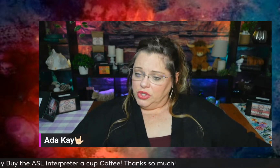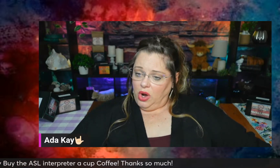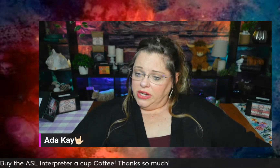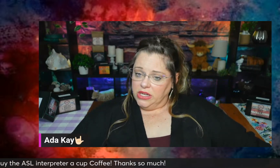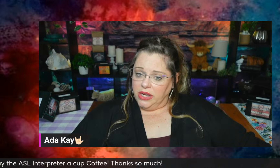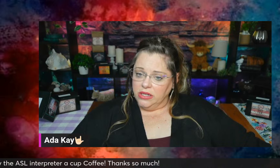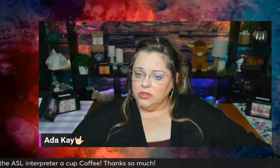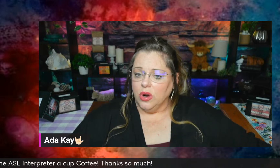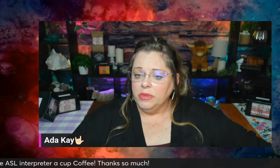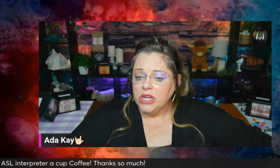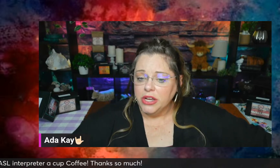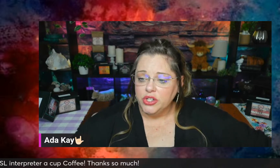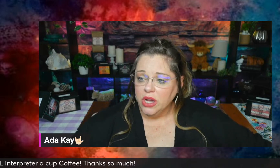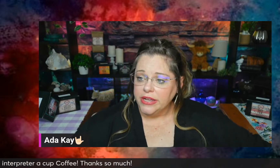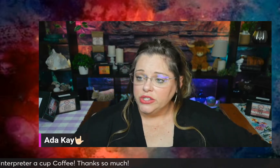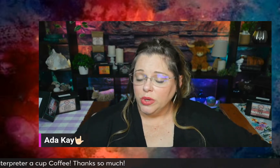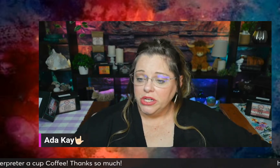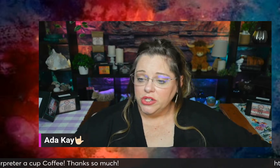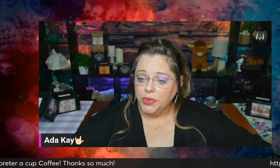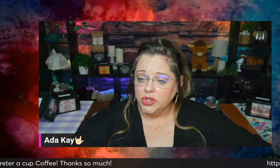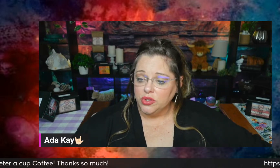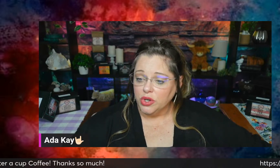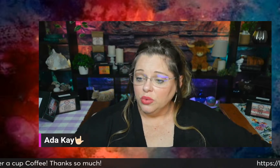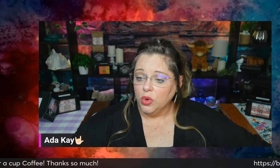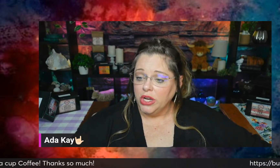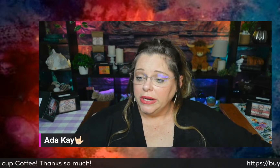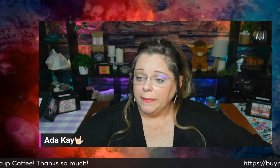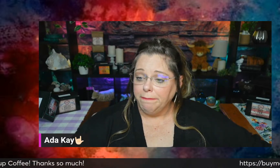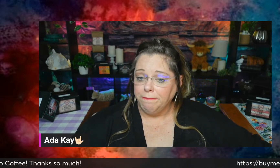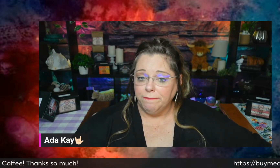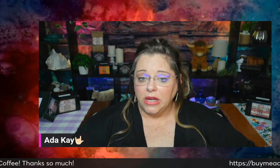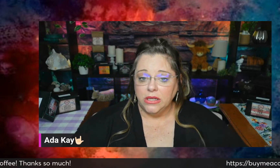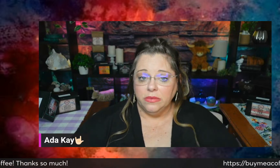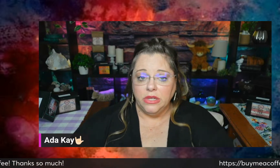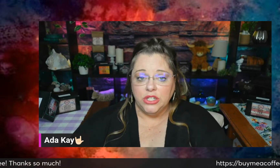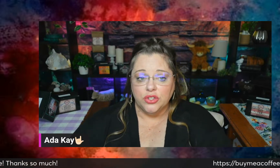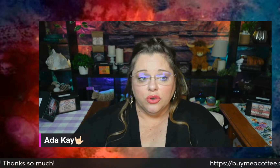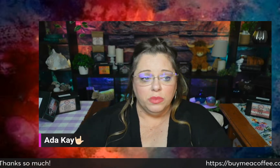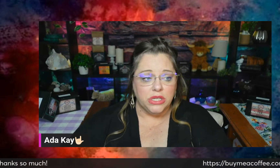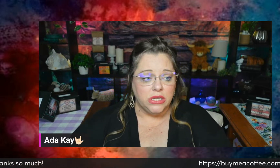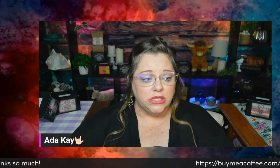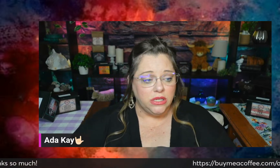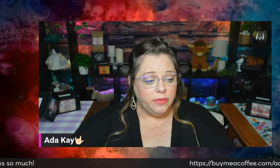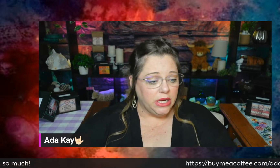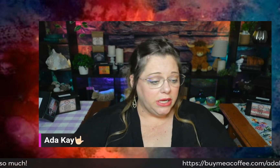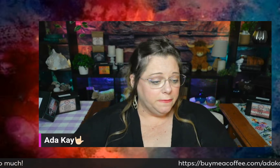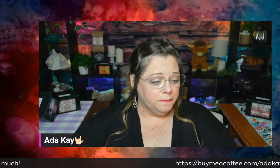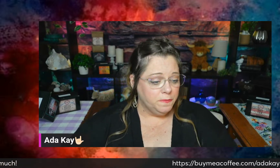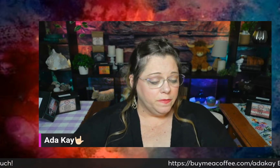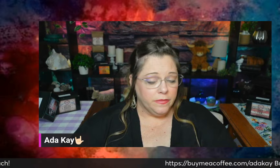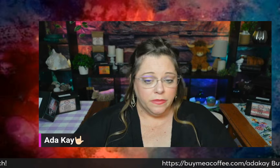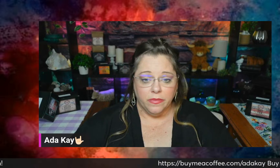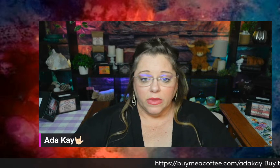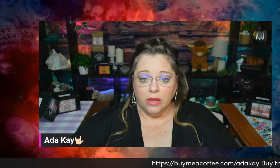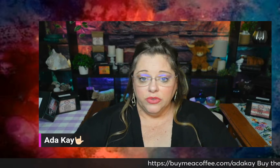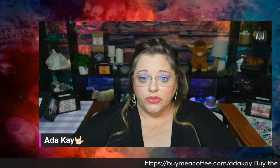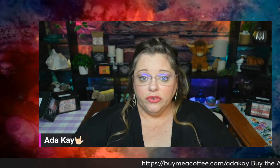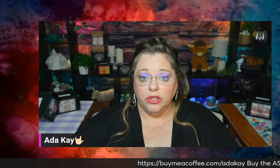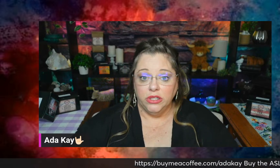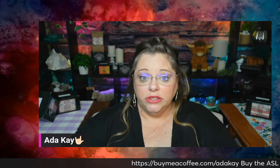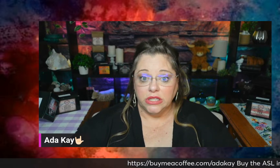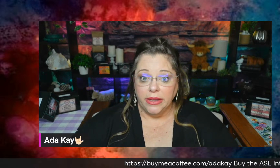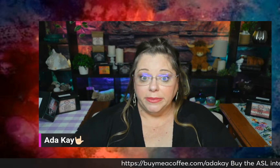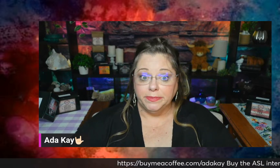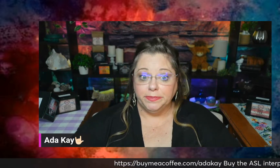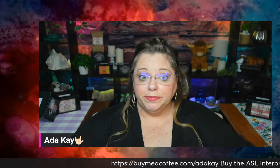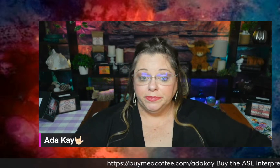I'm sorry, did I traumatize you guys? Do I need to put the trigger warning up? I didn't mean to traumatize anybody. I'm just